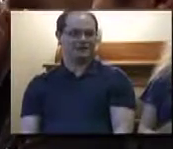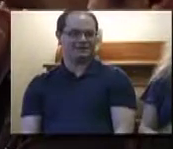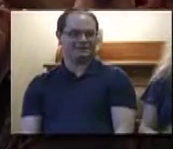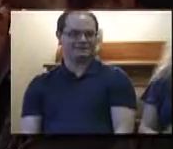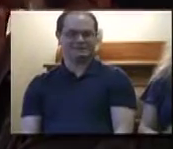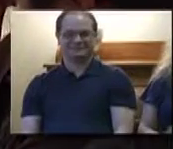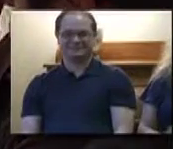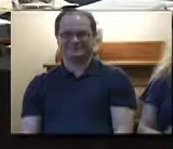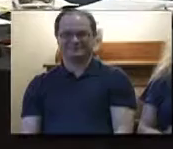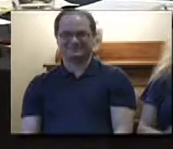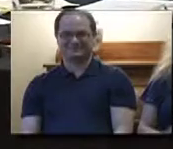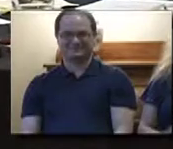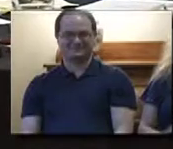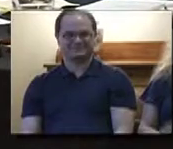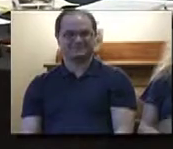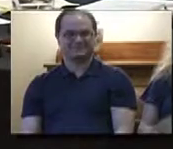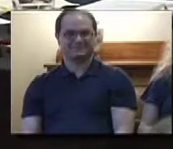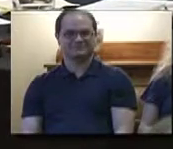Wow, I like that.